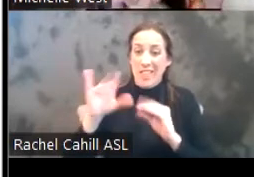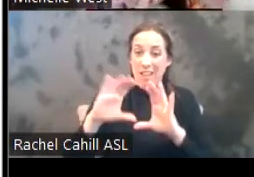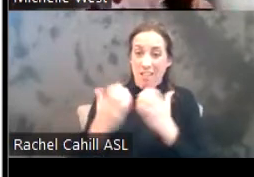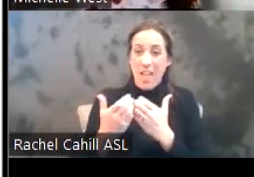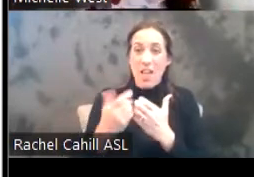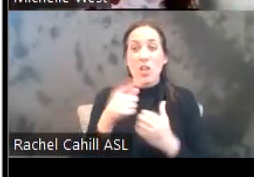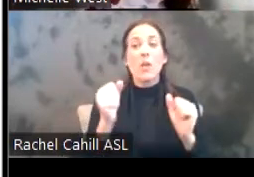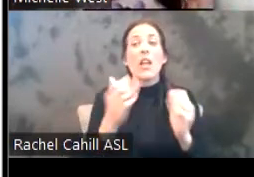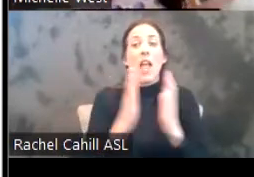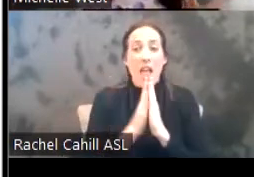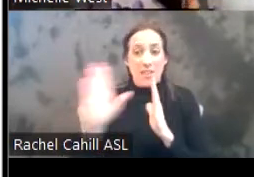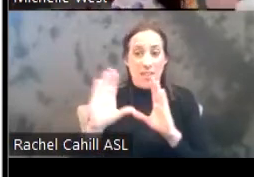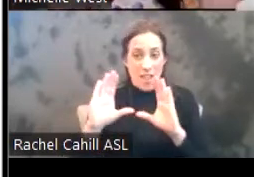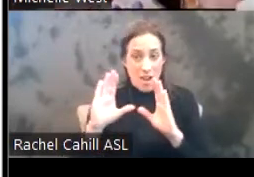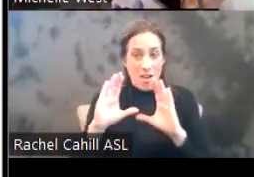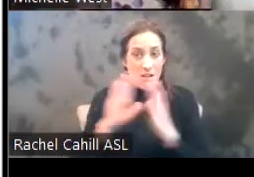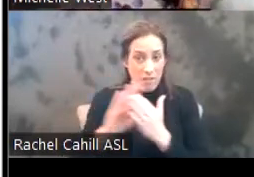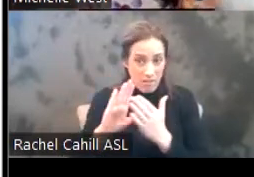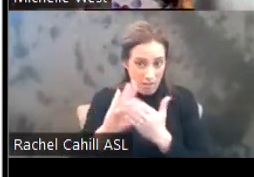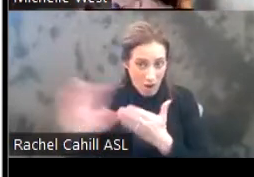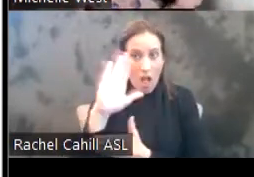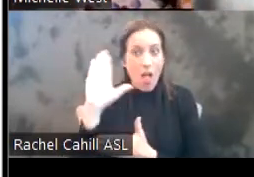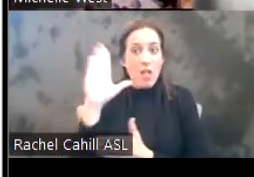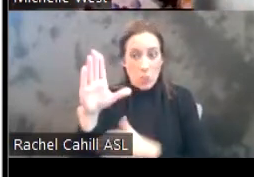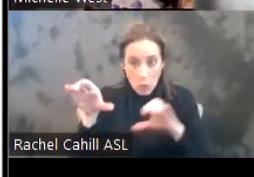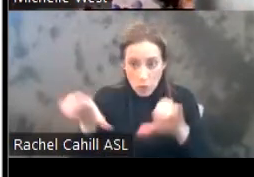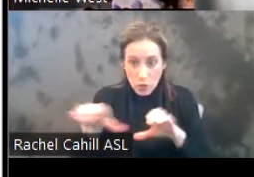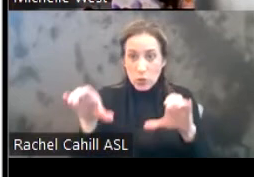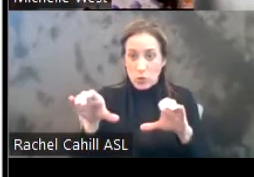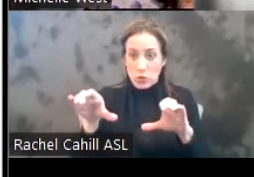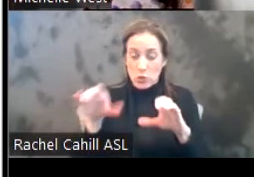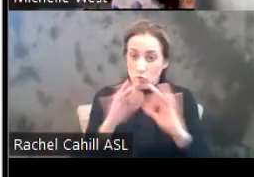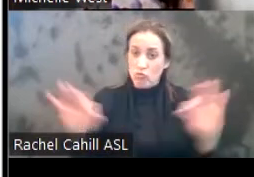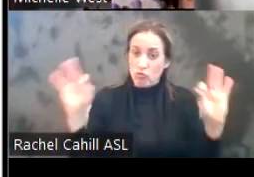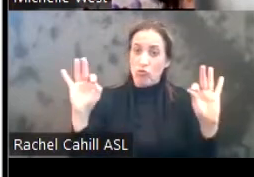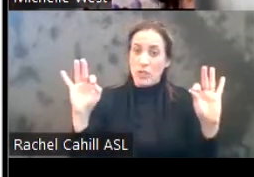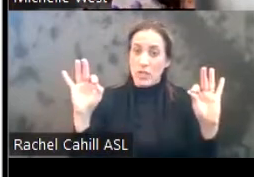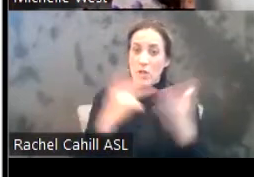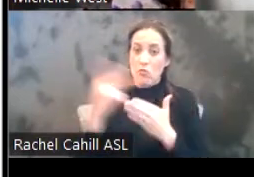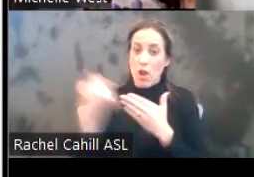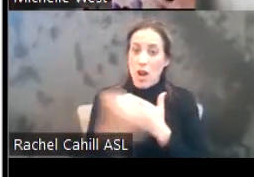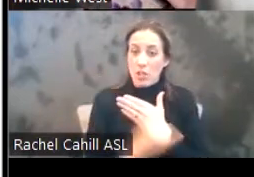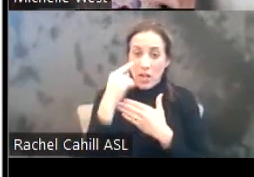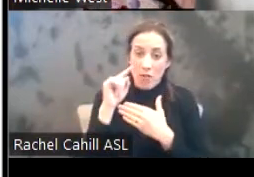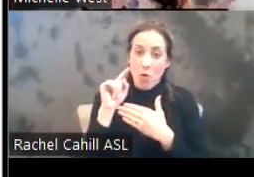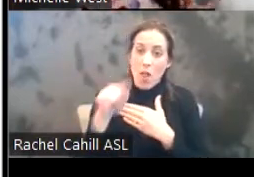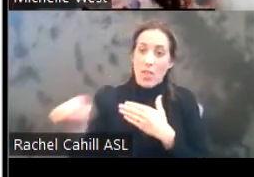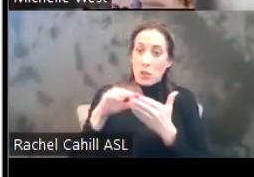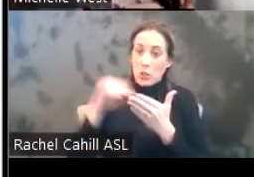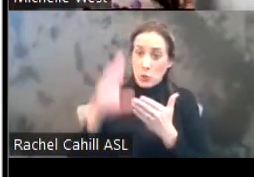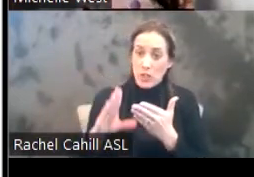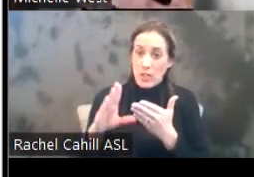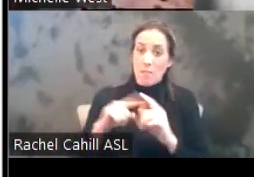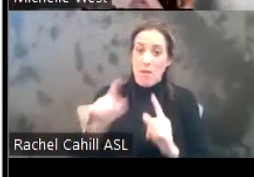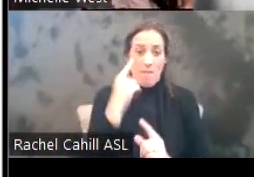their project. And this is all free. Ask them if they could do it pro bono for free. And what it is